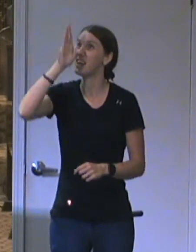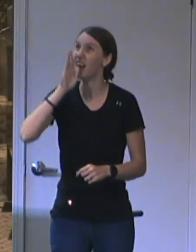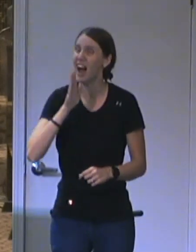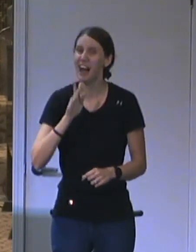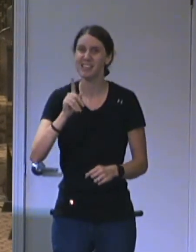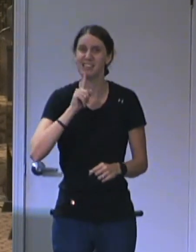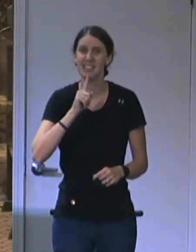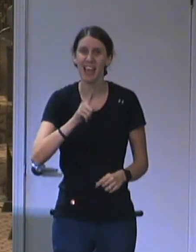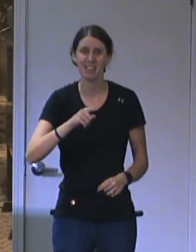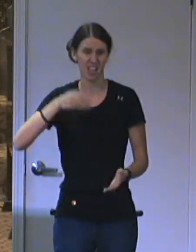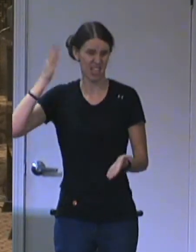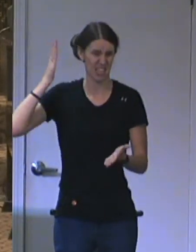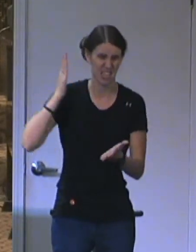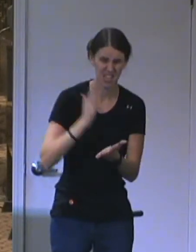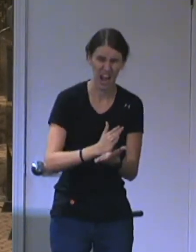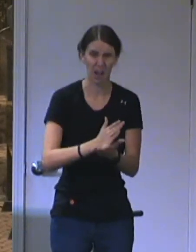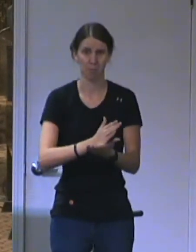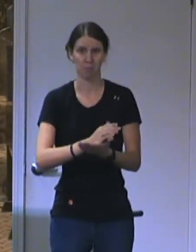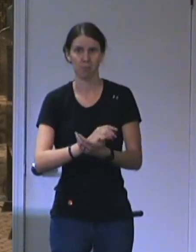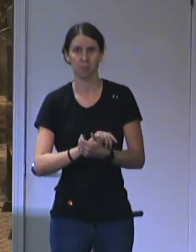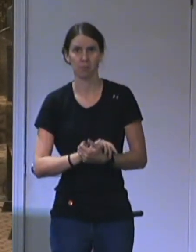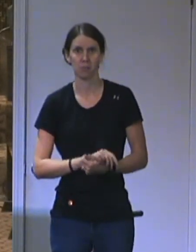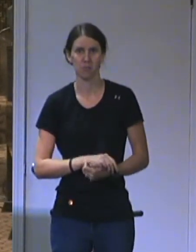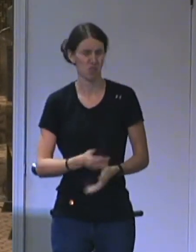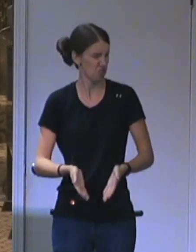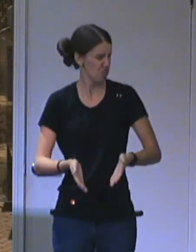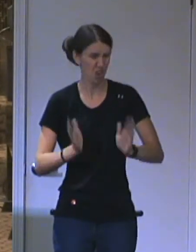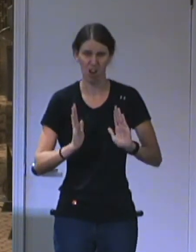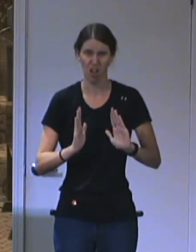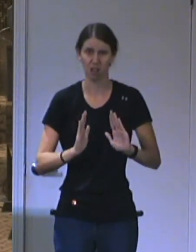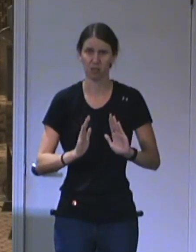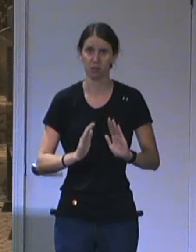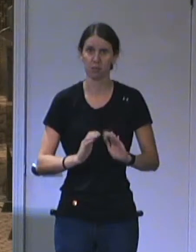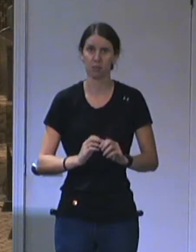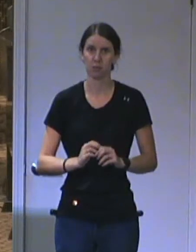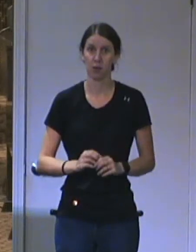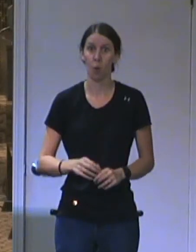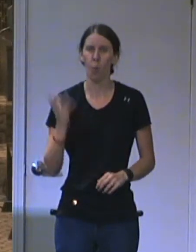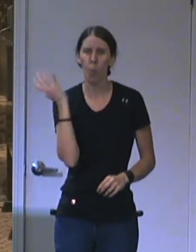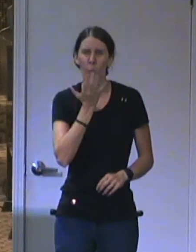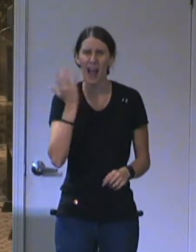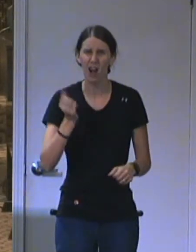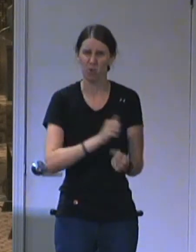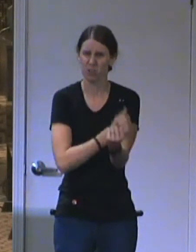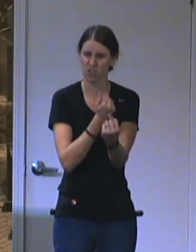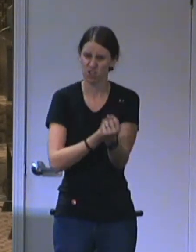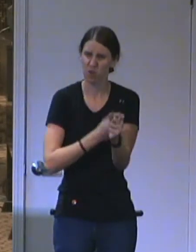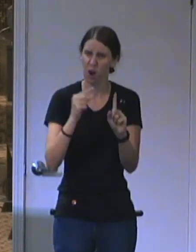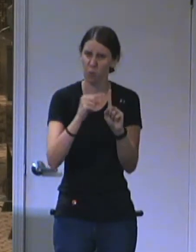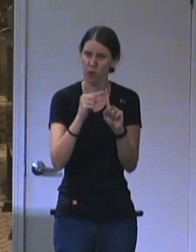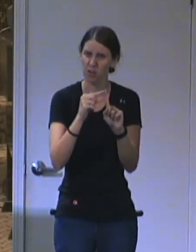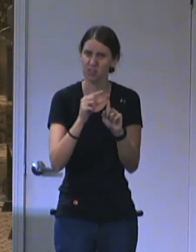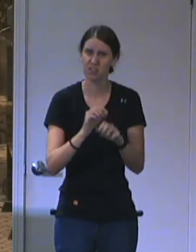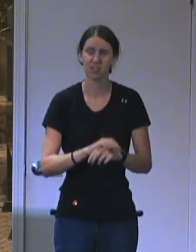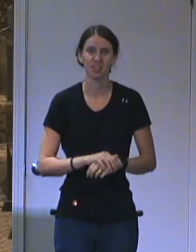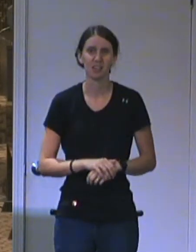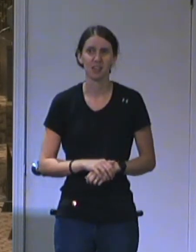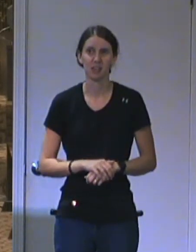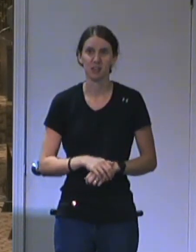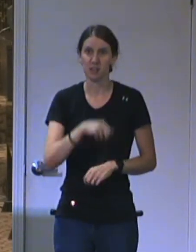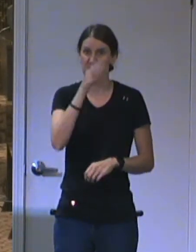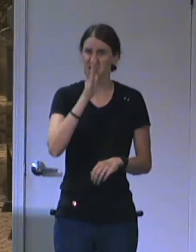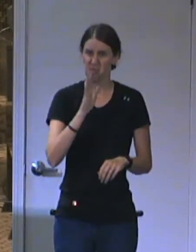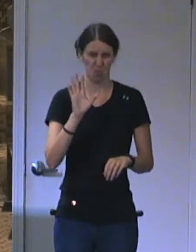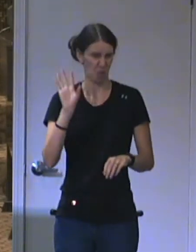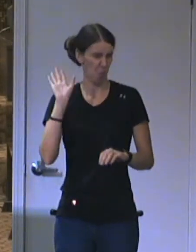I forbid that to be so. Tell me something that's stronger than that in saying no. God